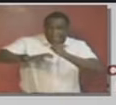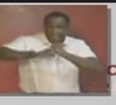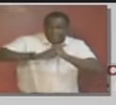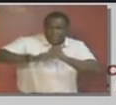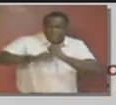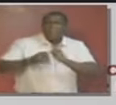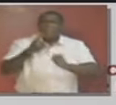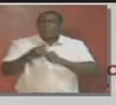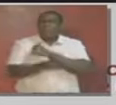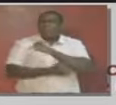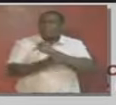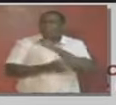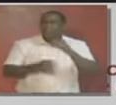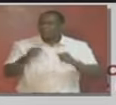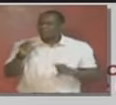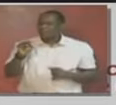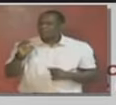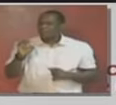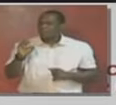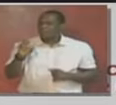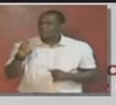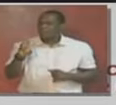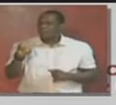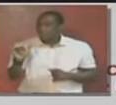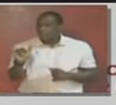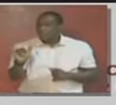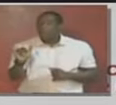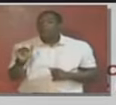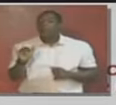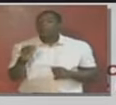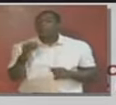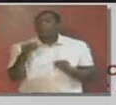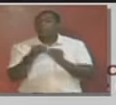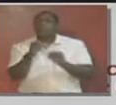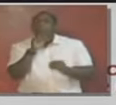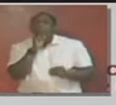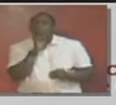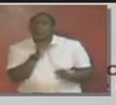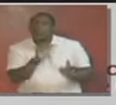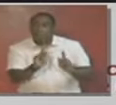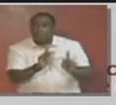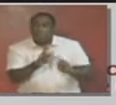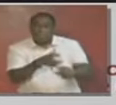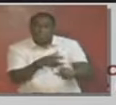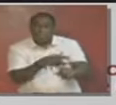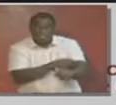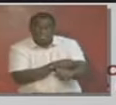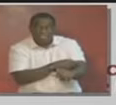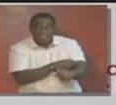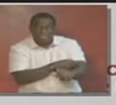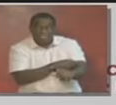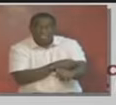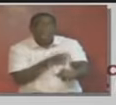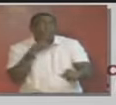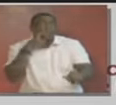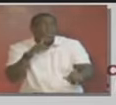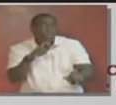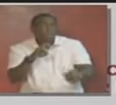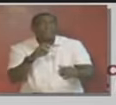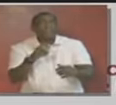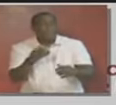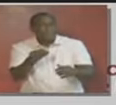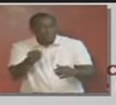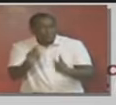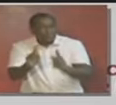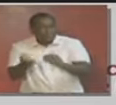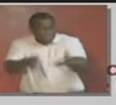Norway, where they vaccinated a more elderly population, and then they found that they had a few people thereafter who passed on. But